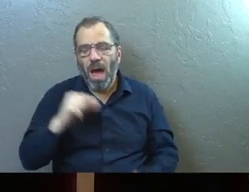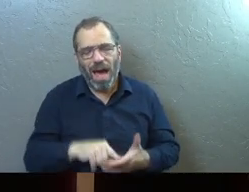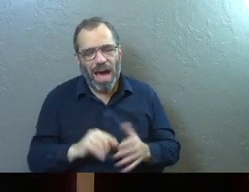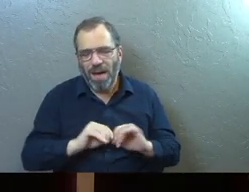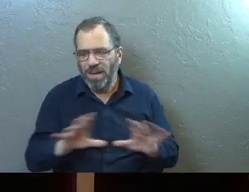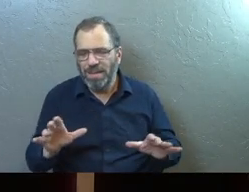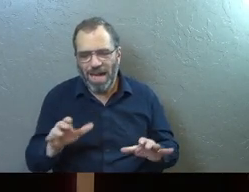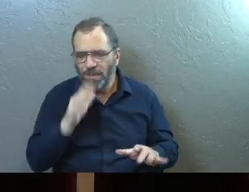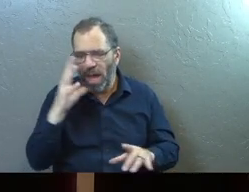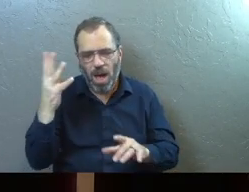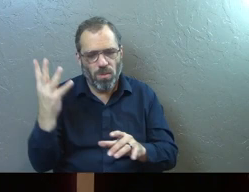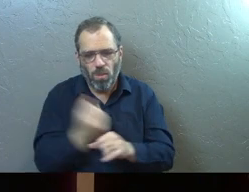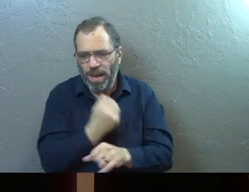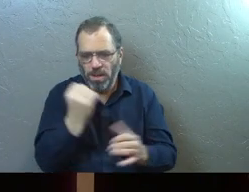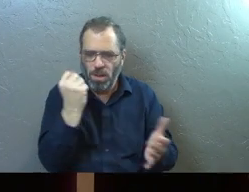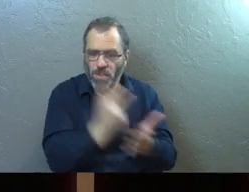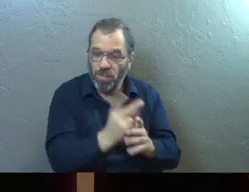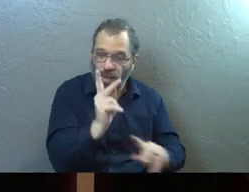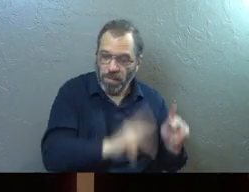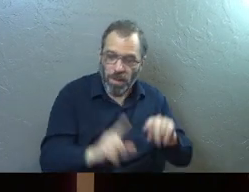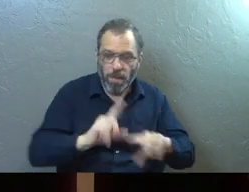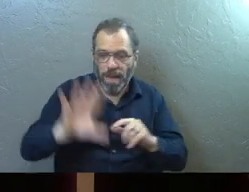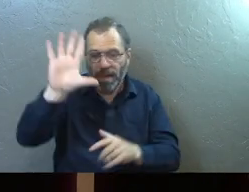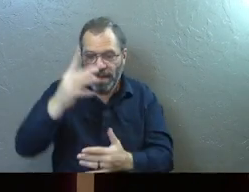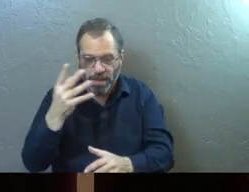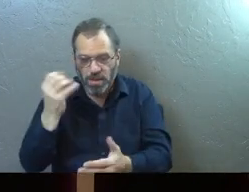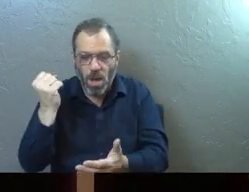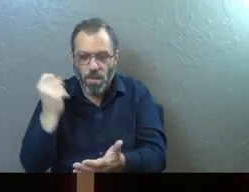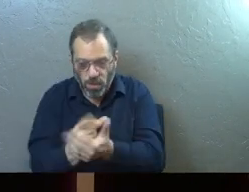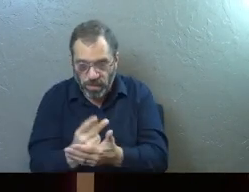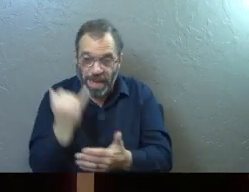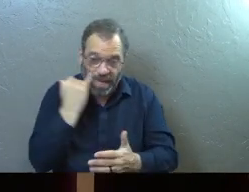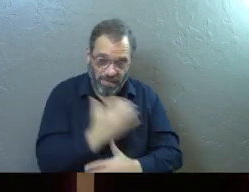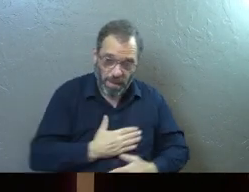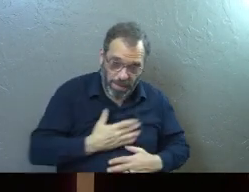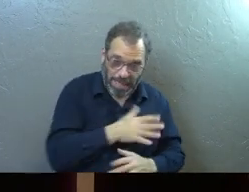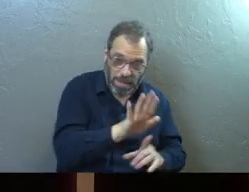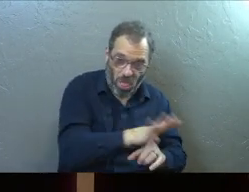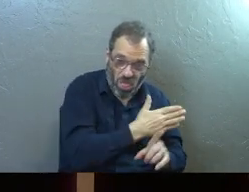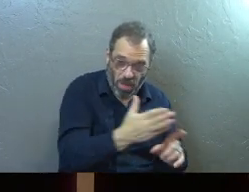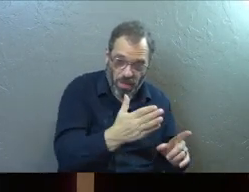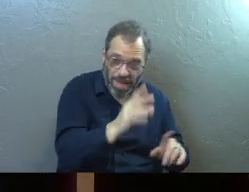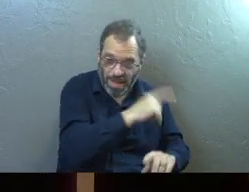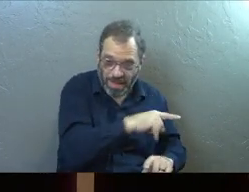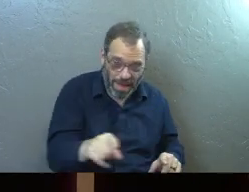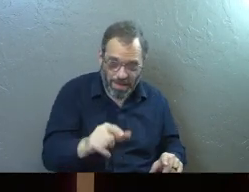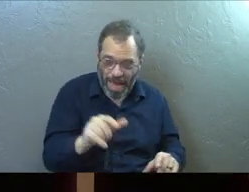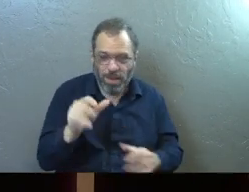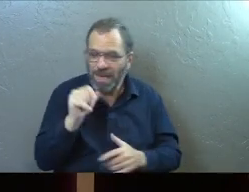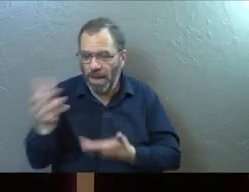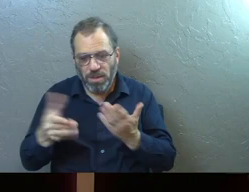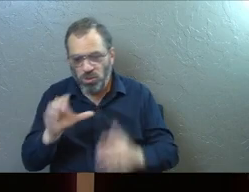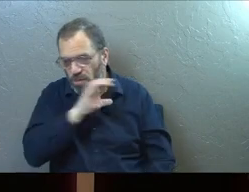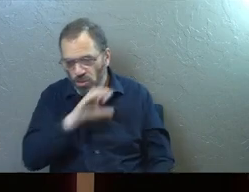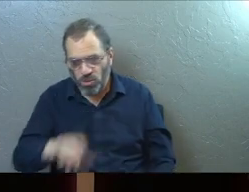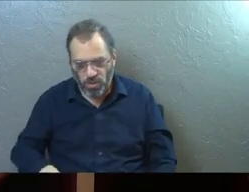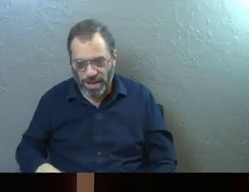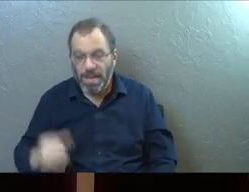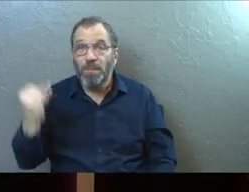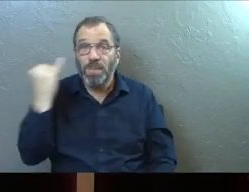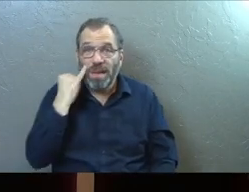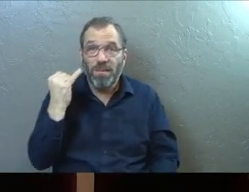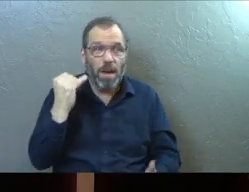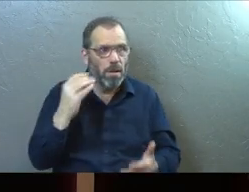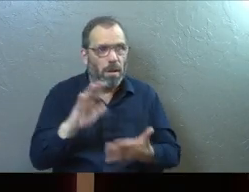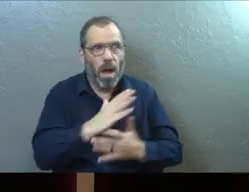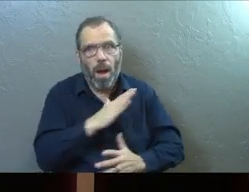I'm not trying to win the approval of people, but of God. If pleasing people were my goal, I would not be Christ's servant. If I was trying to